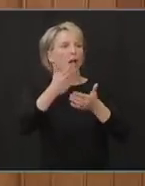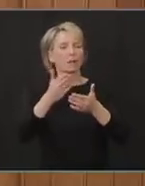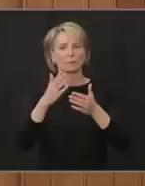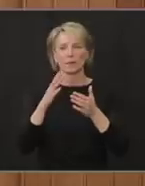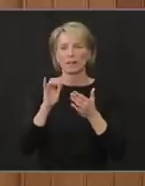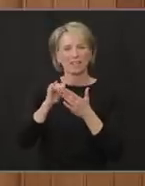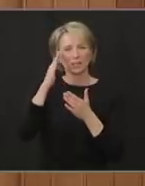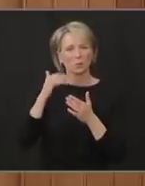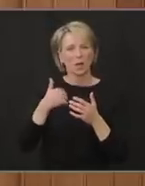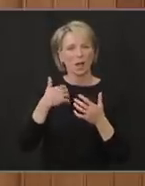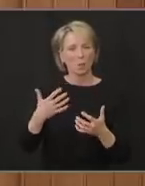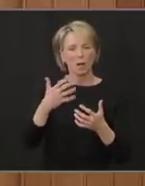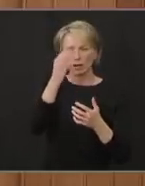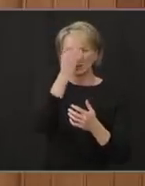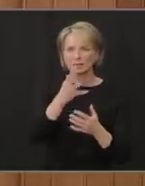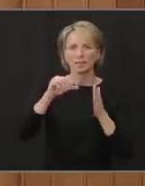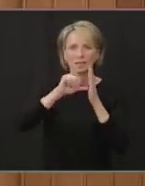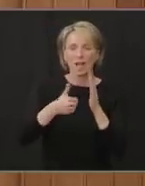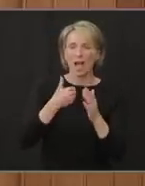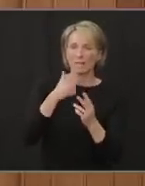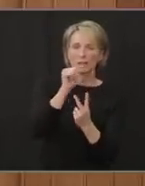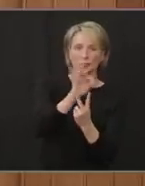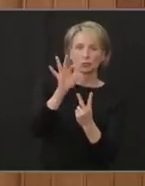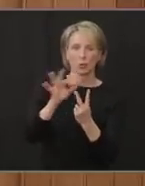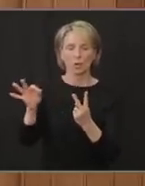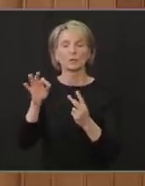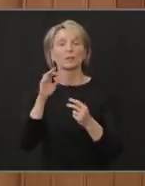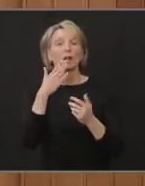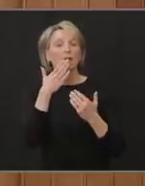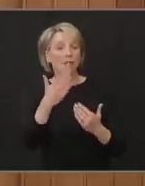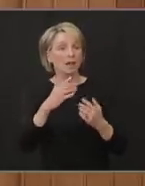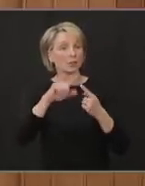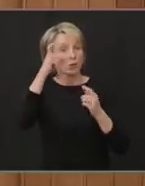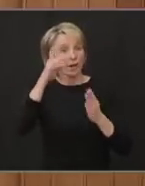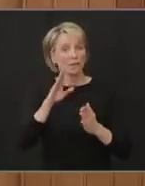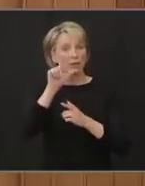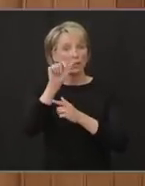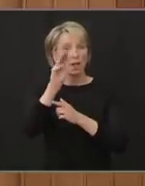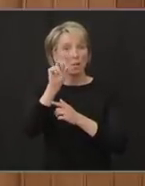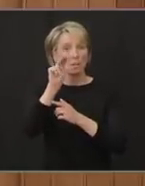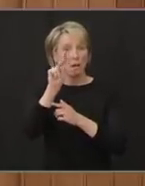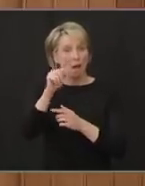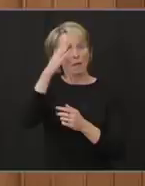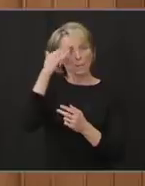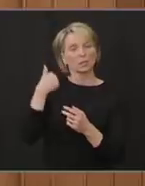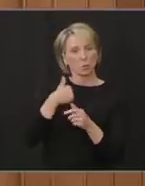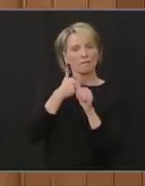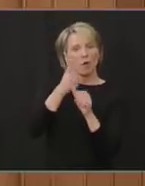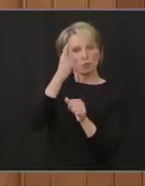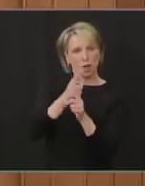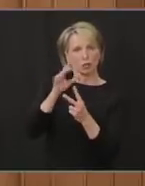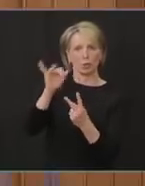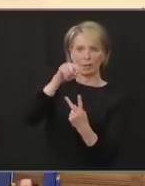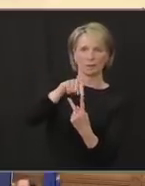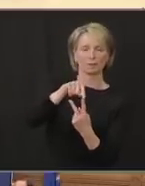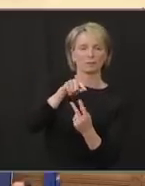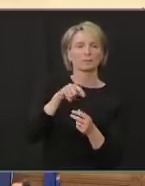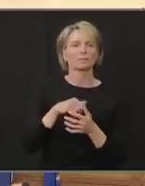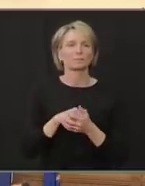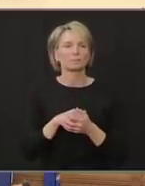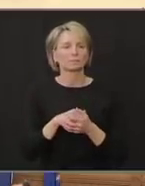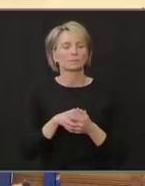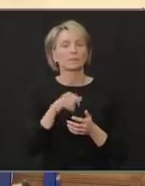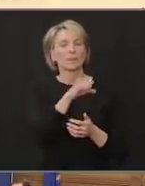that we've got a choice to make. And thus far, thanks to Governor Lamont and others leading like him, we've made the right choice. And let me just point